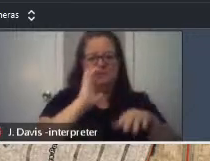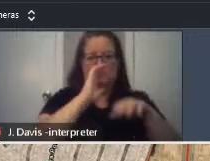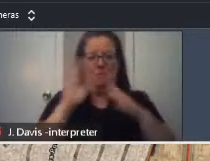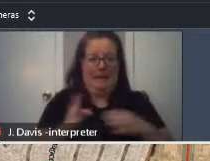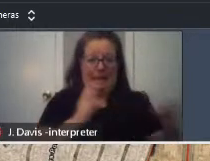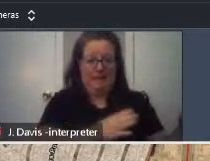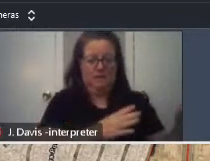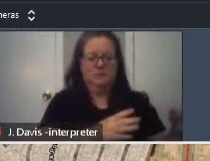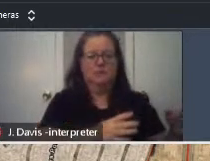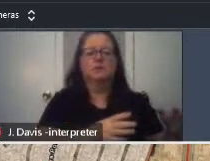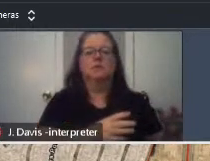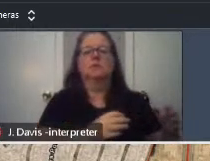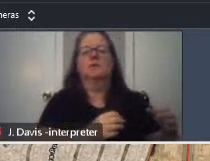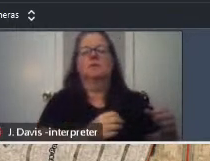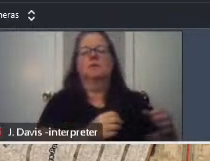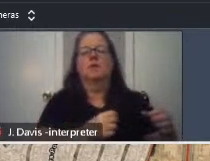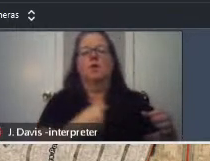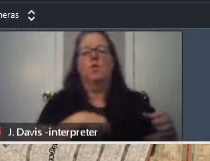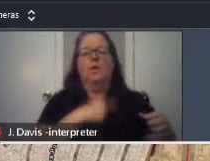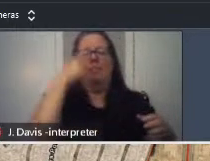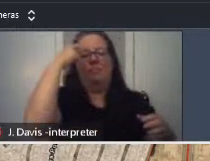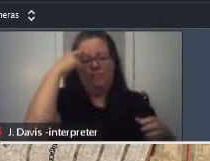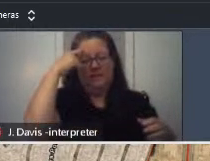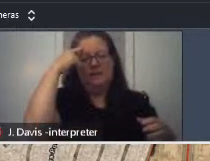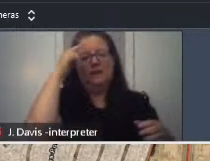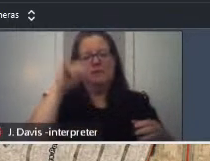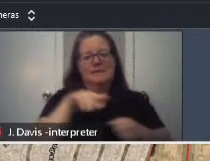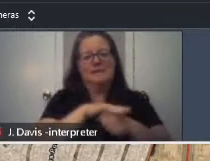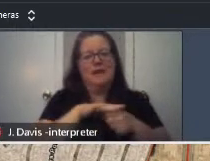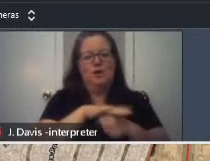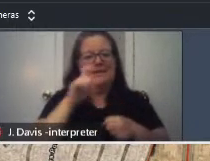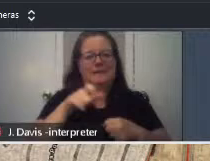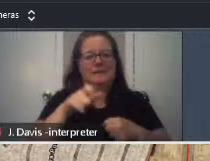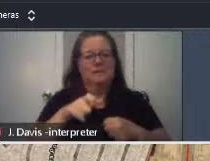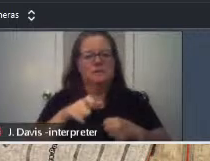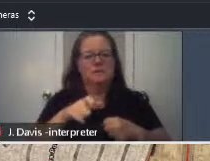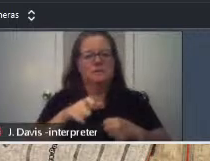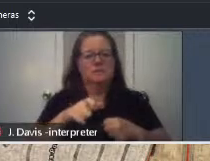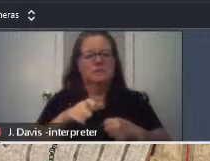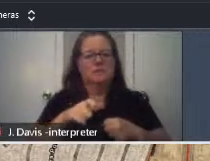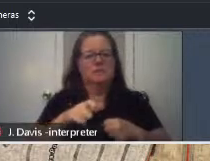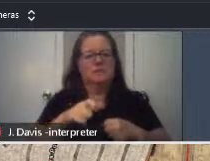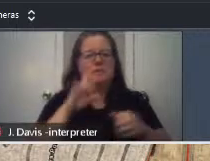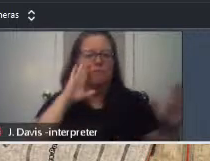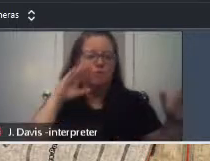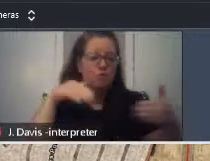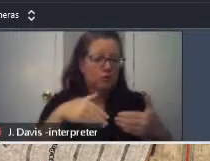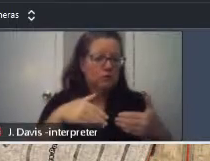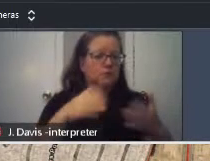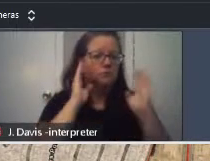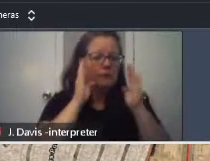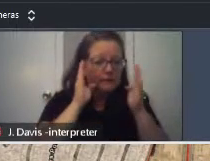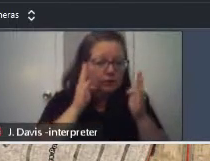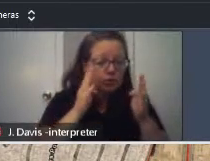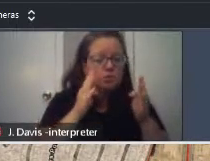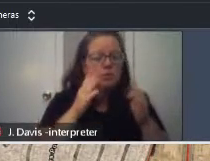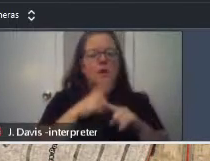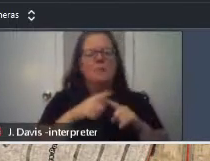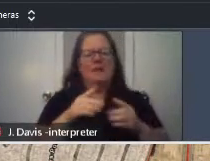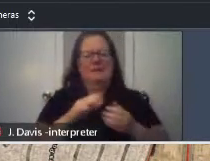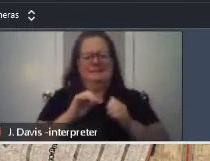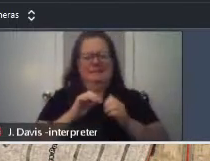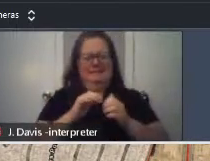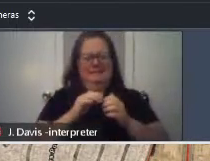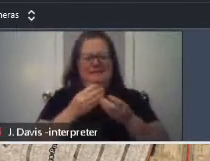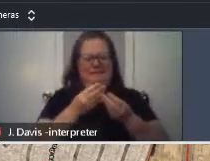present. We think that this area needs some attention, but the solution, like I